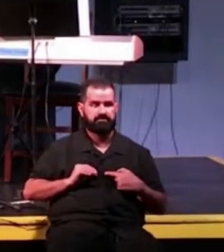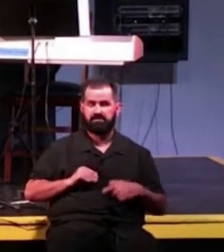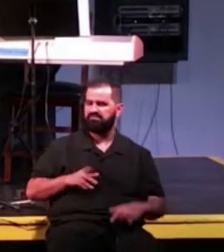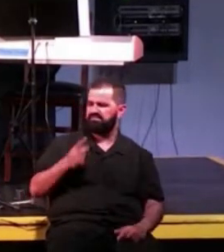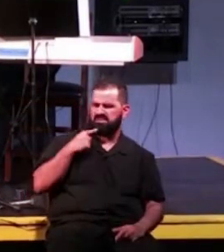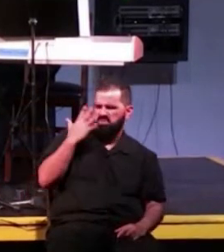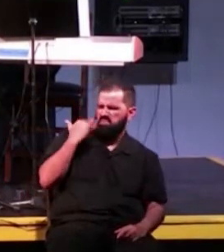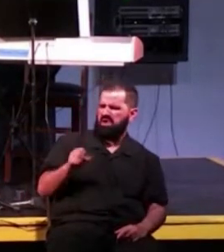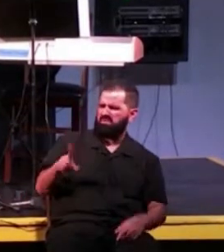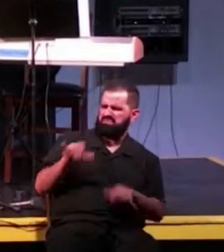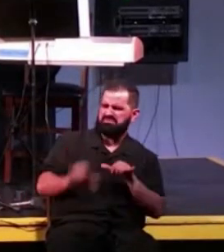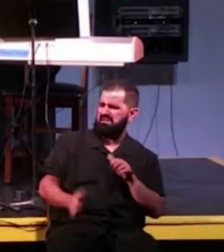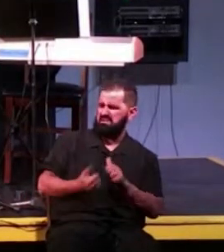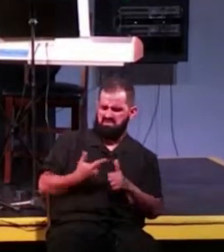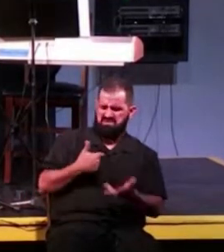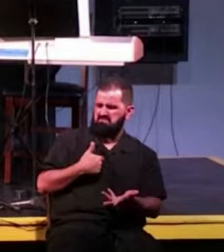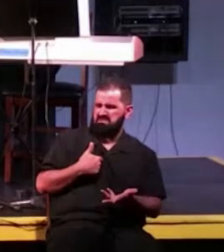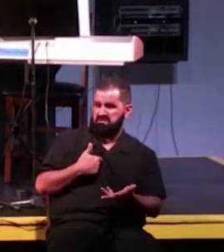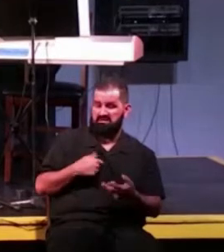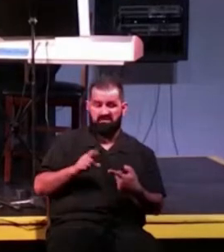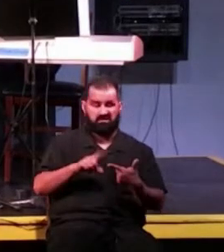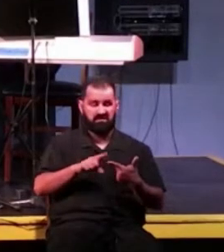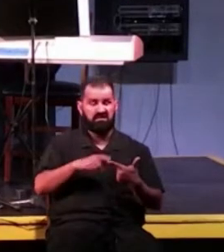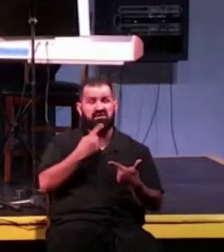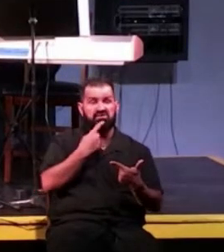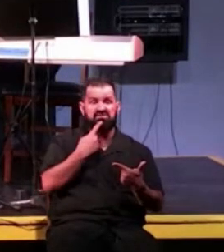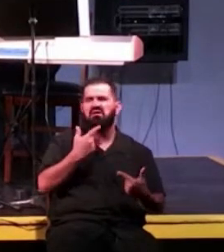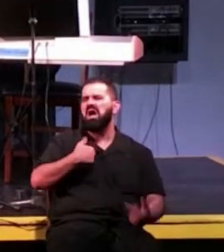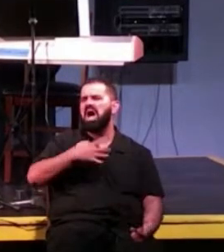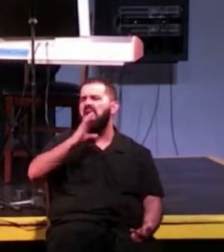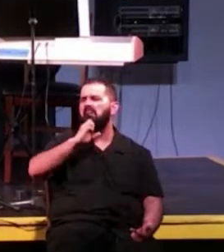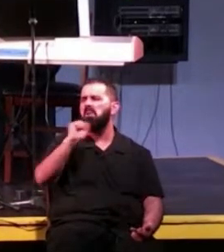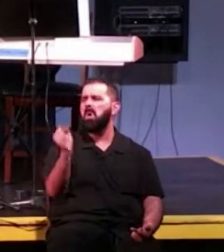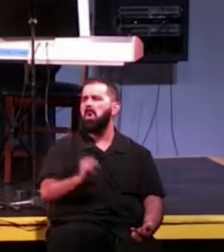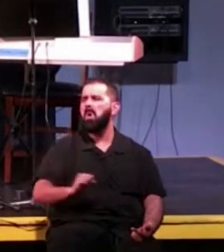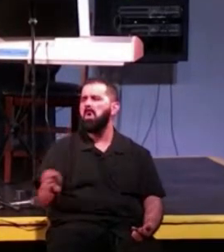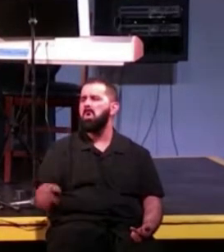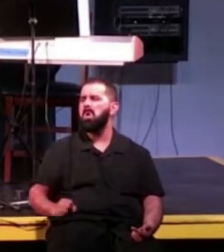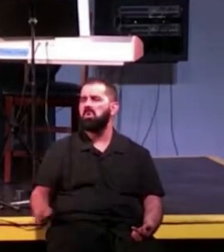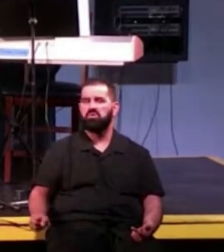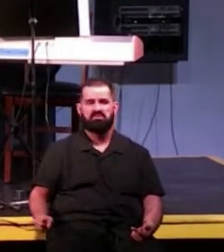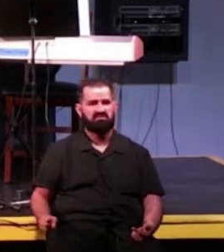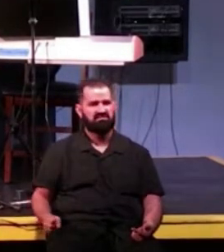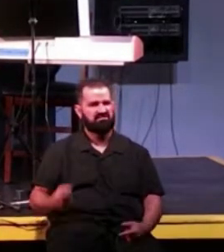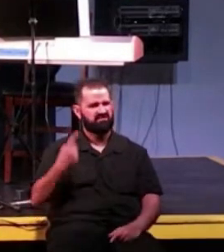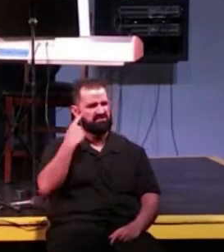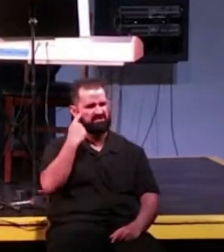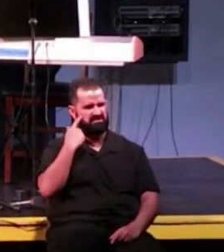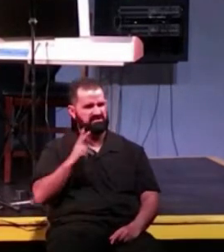And then she says, I'm too old. That's a poor self-image.